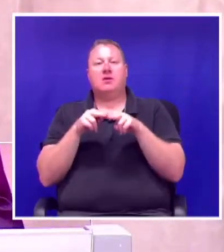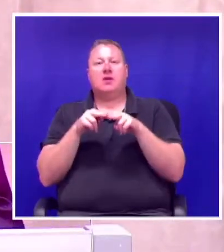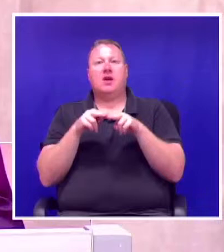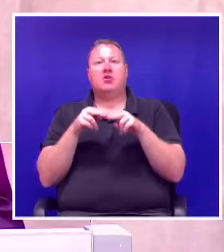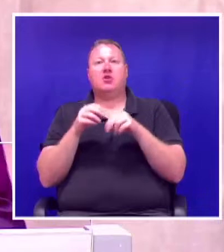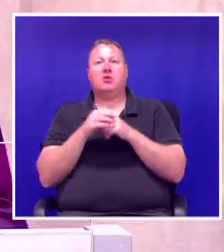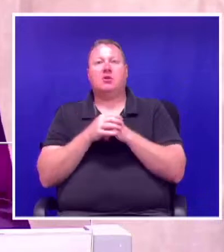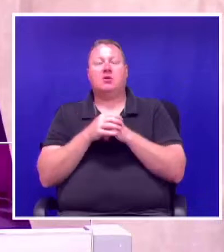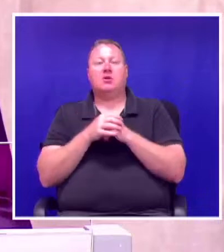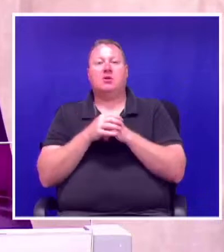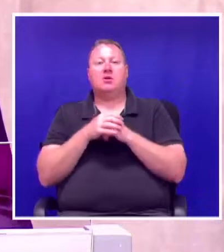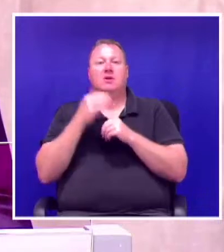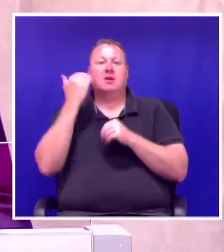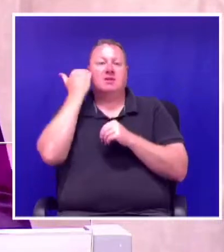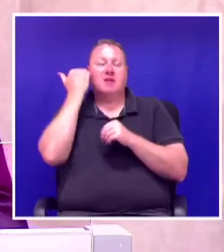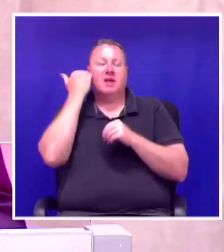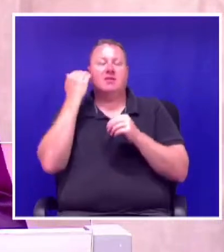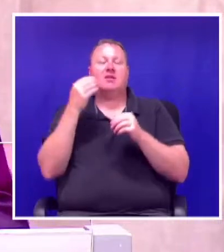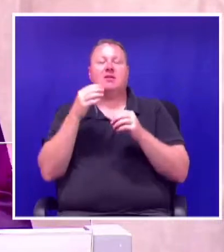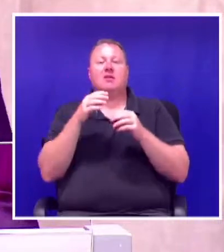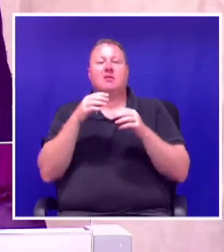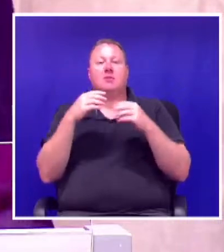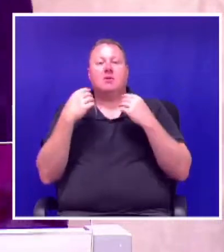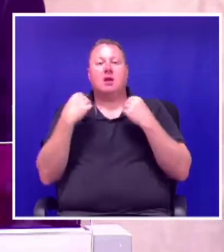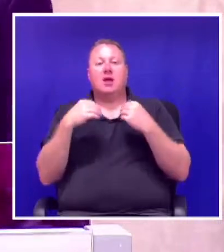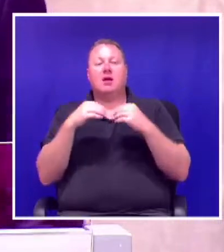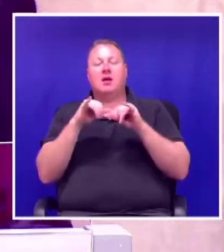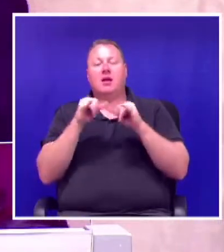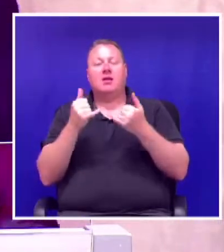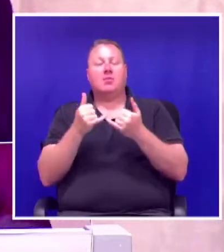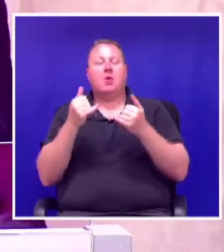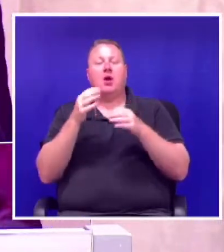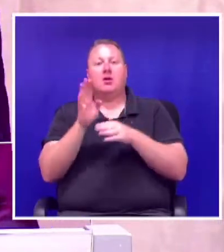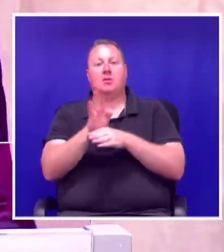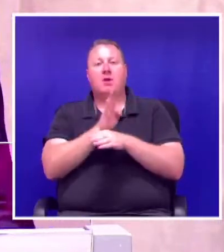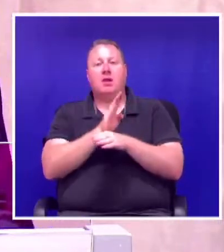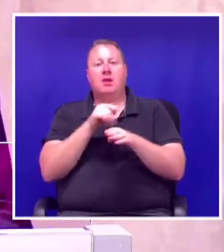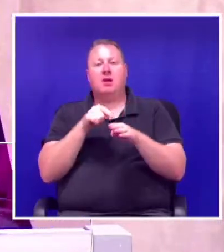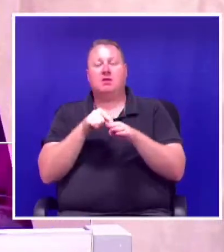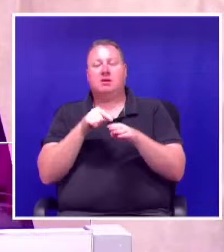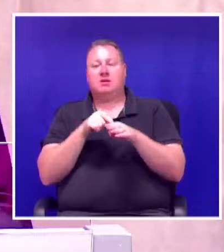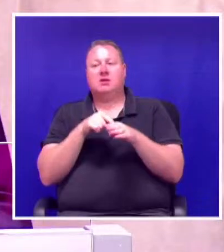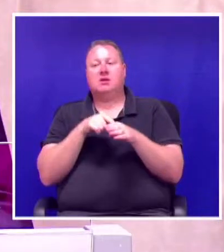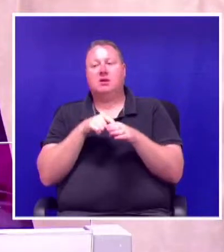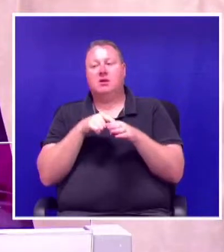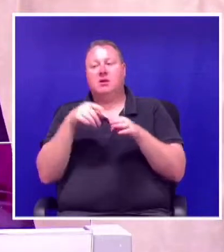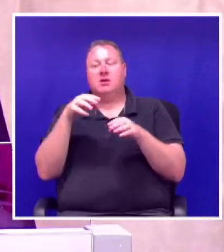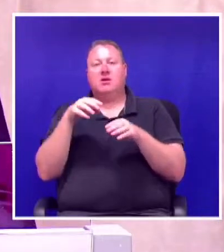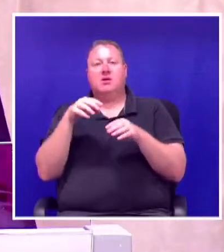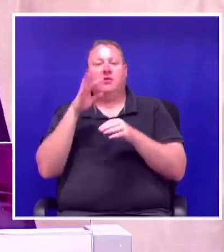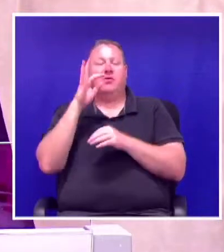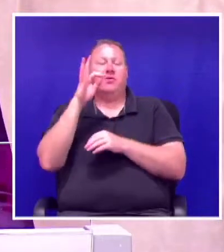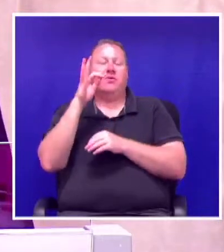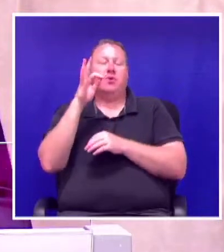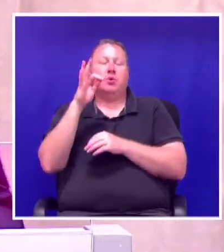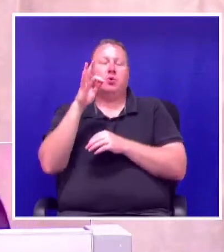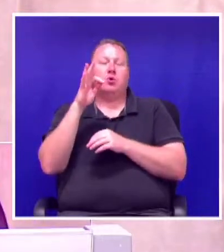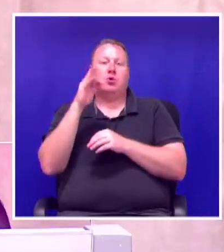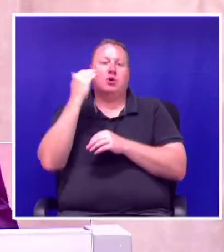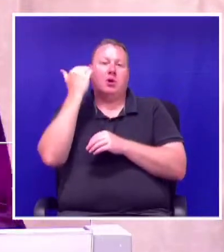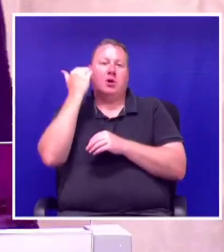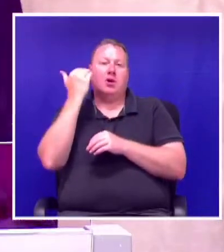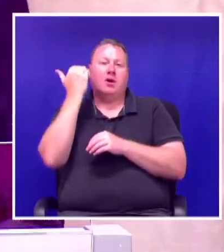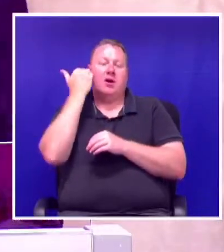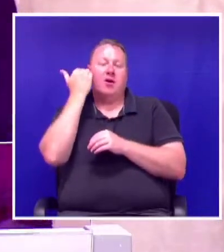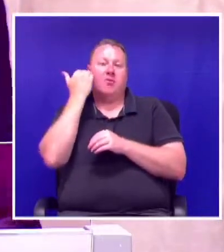will play a critical role in the future governments of South African